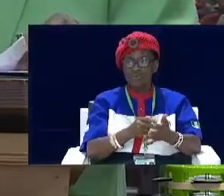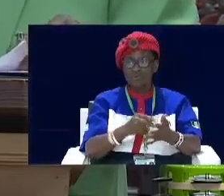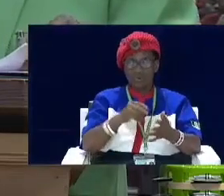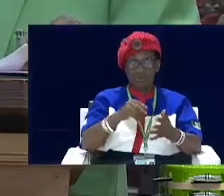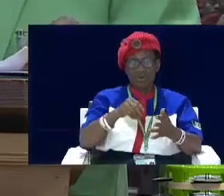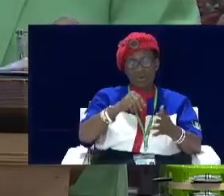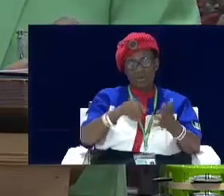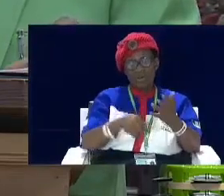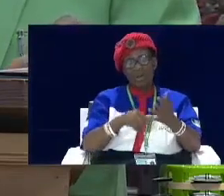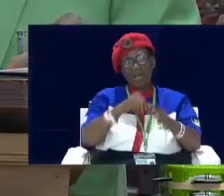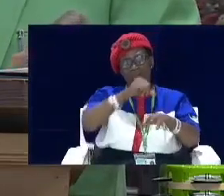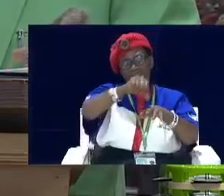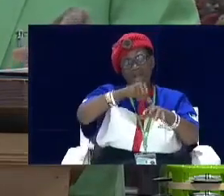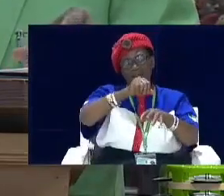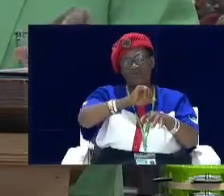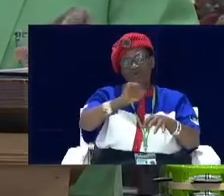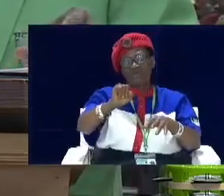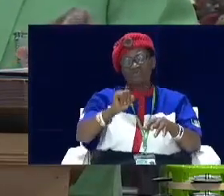yìí.